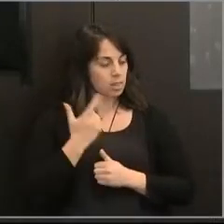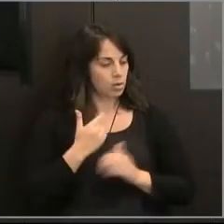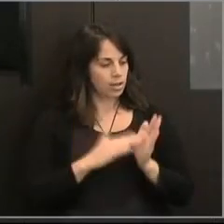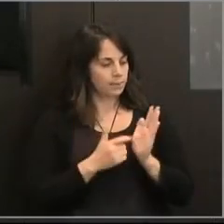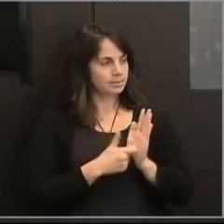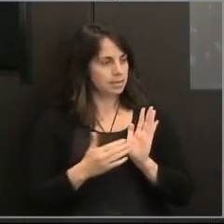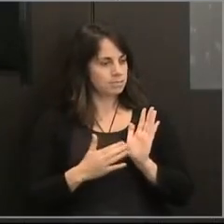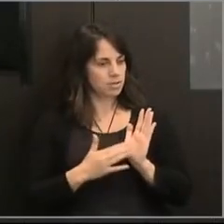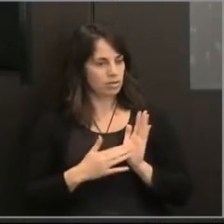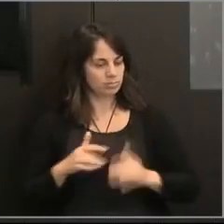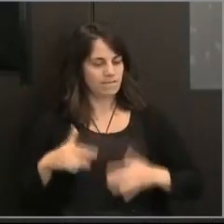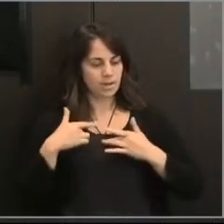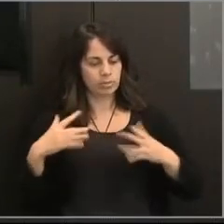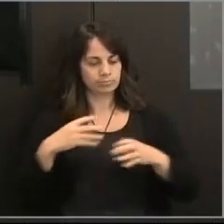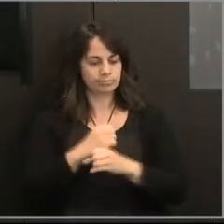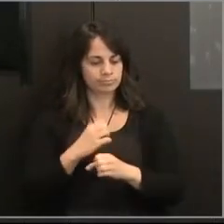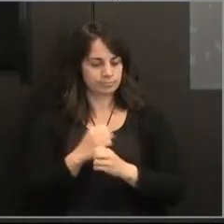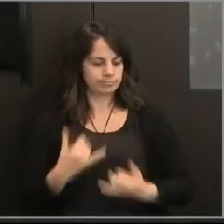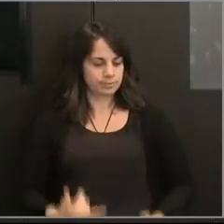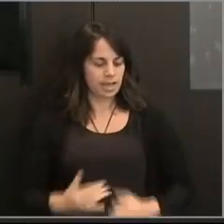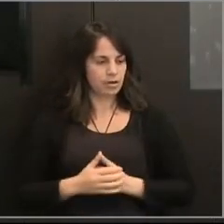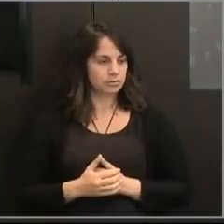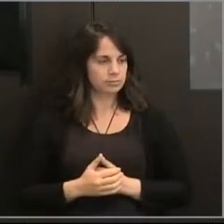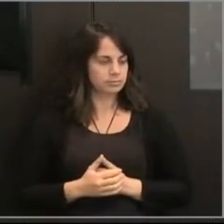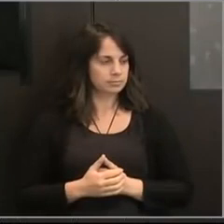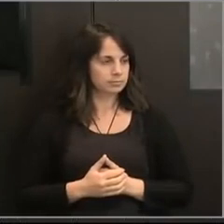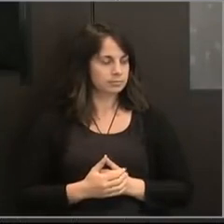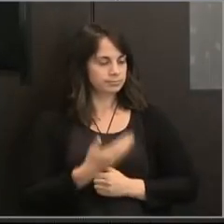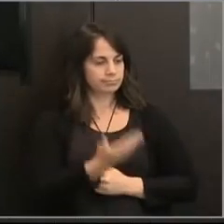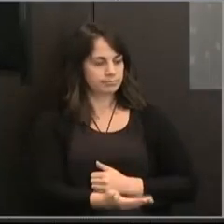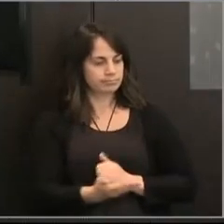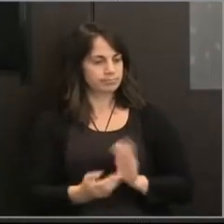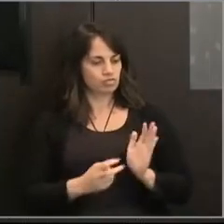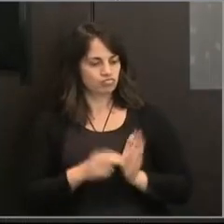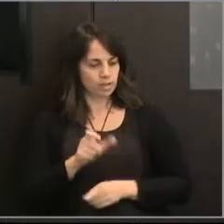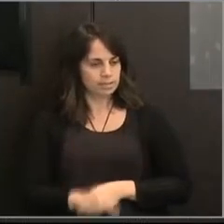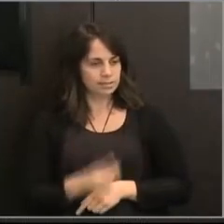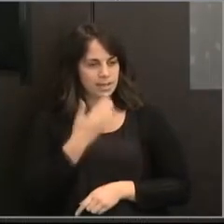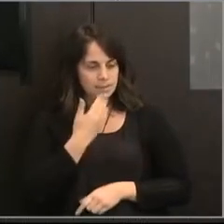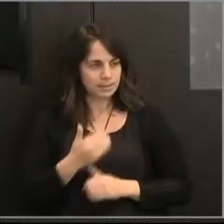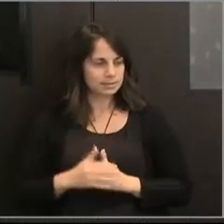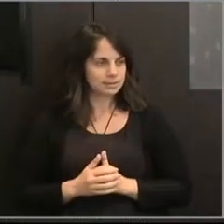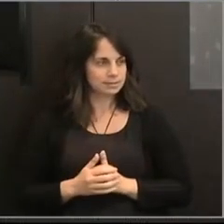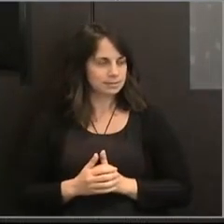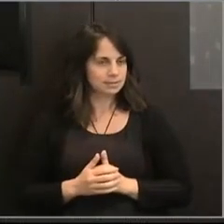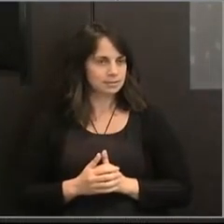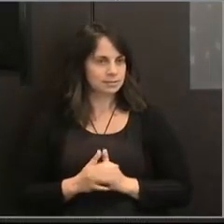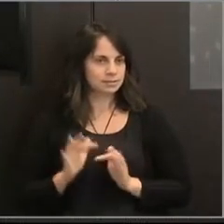the day. Madam Registrar, will you connect us with Ngāti